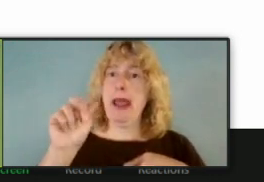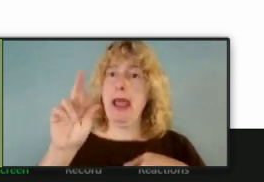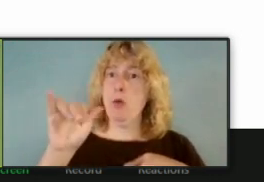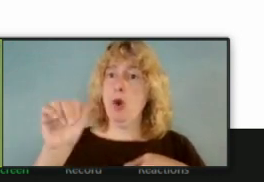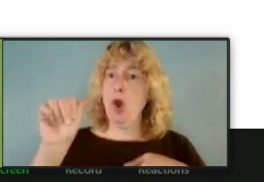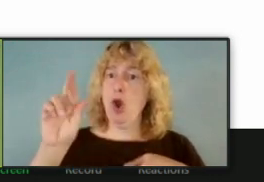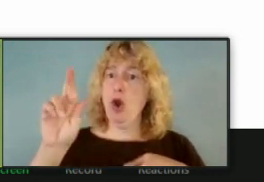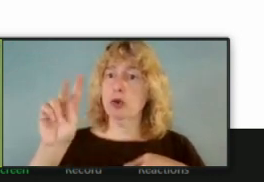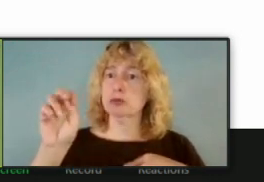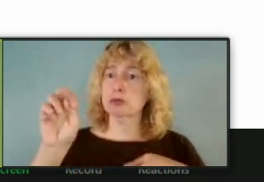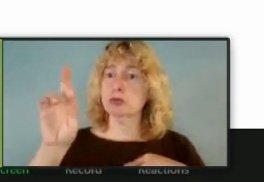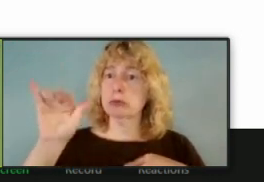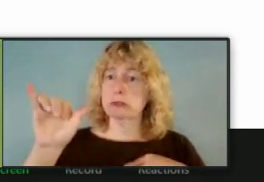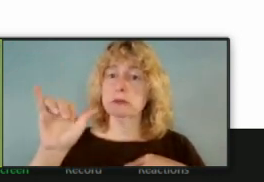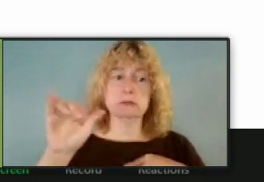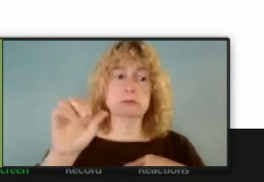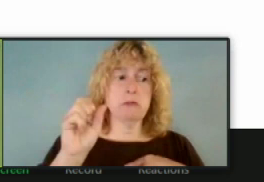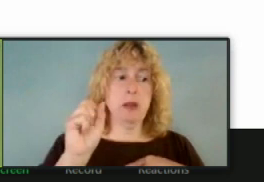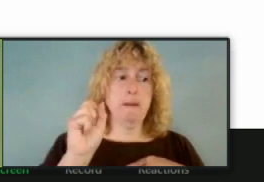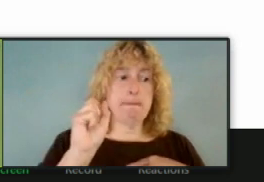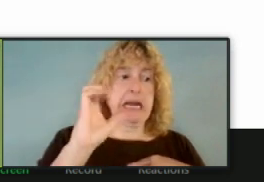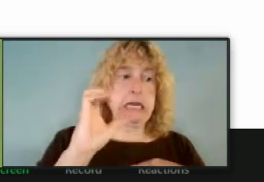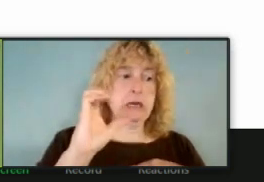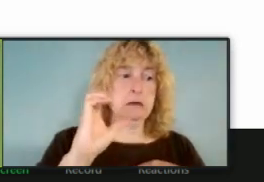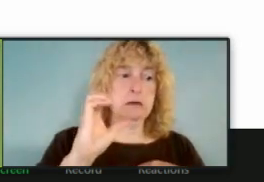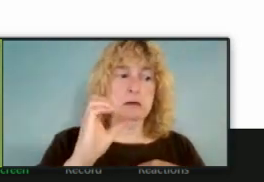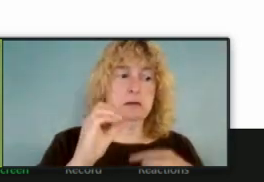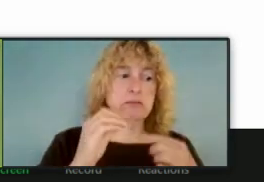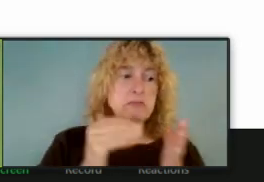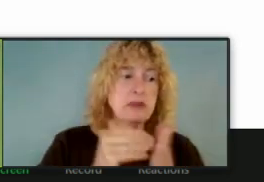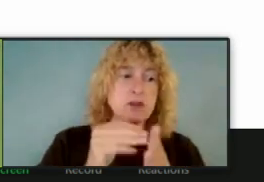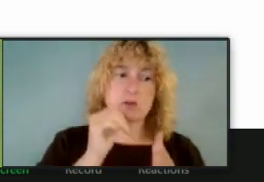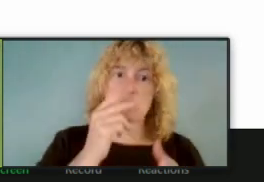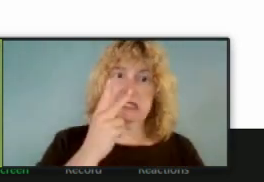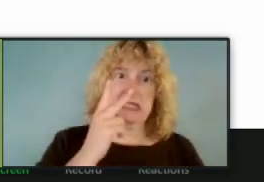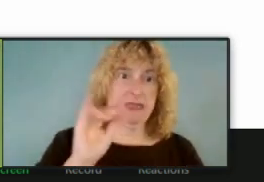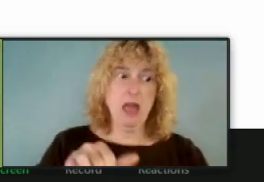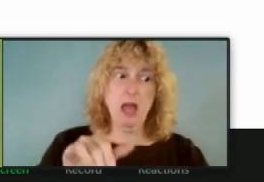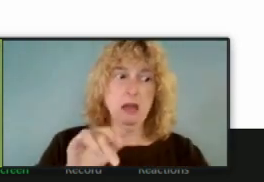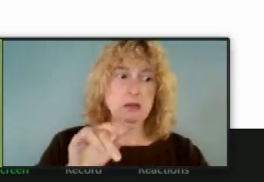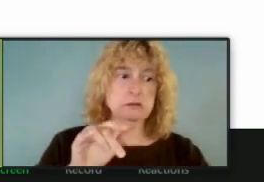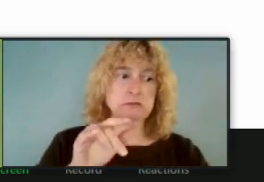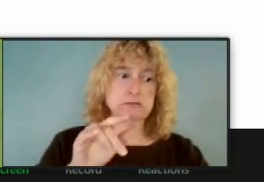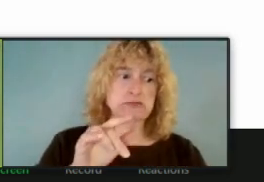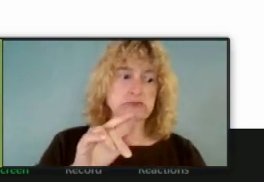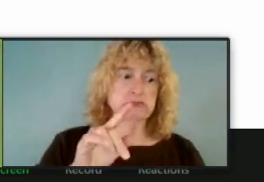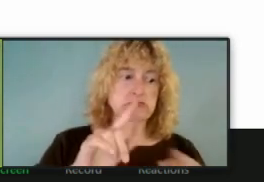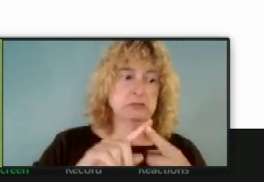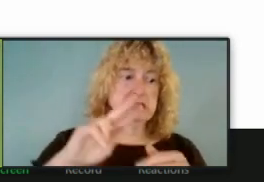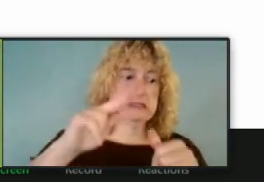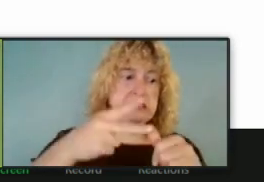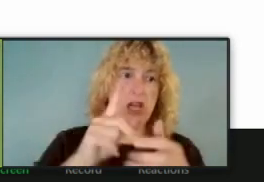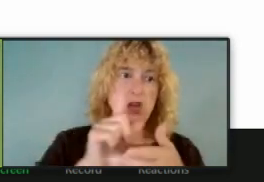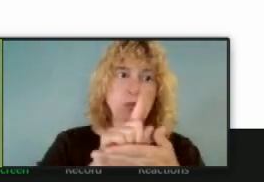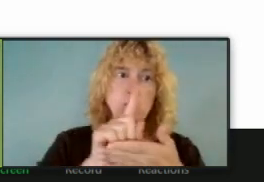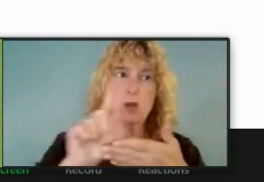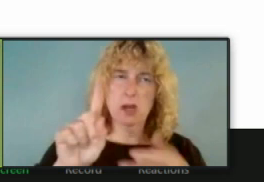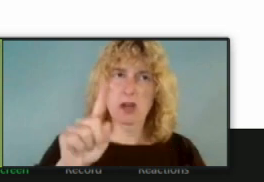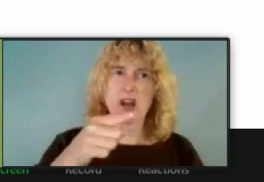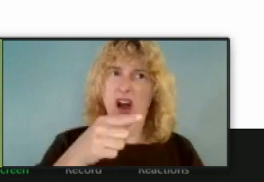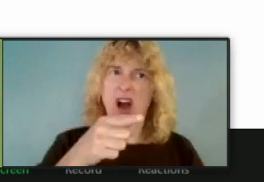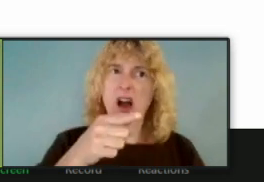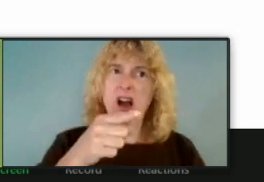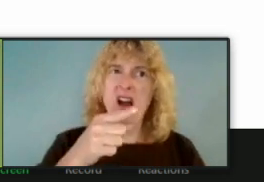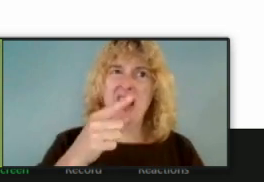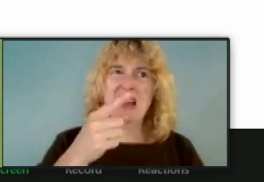for us because we don't normally see this even with Kawasaki patients until the second week of their illness. And he was coming in with